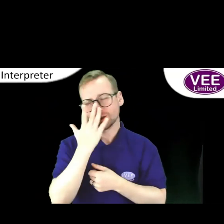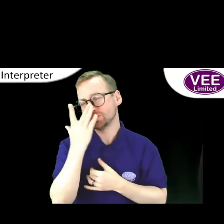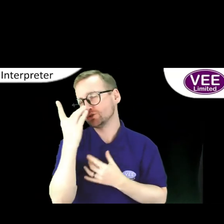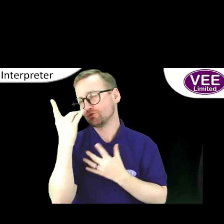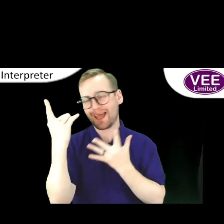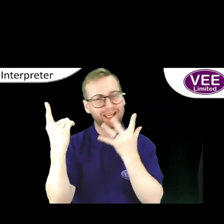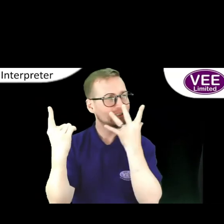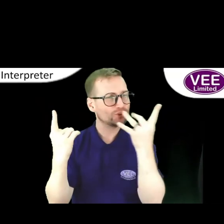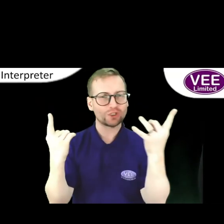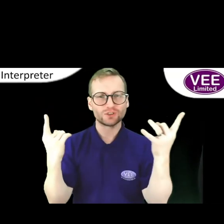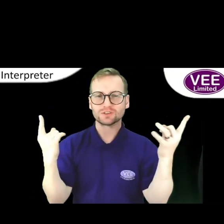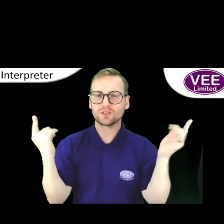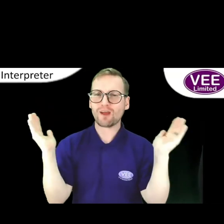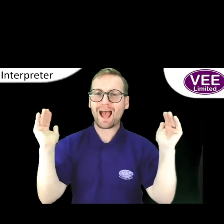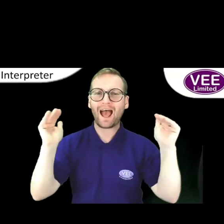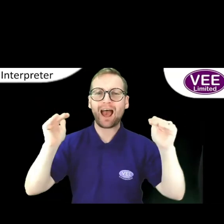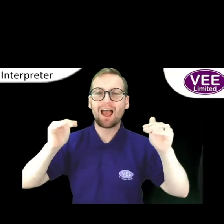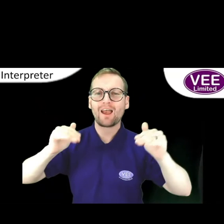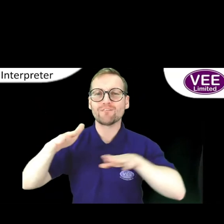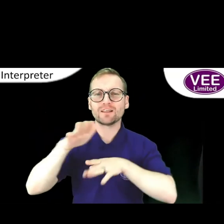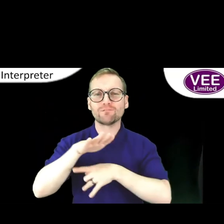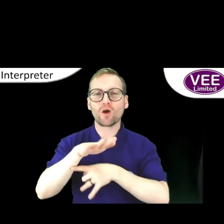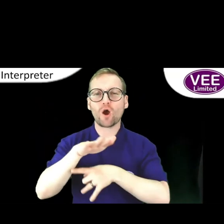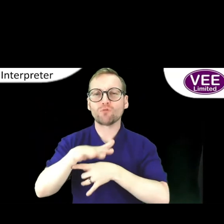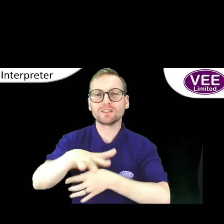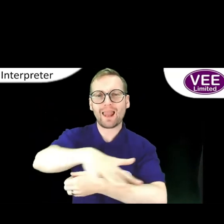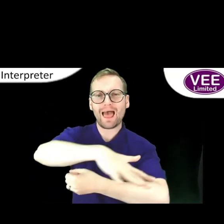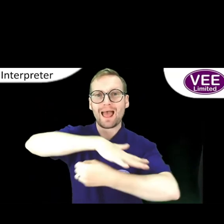Strangers adrift in a foreign land.